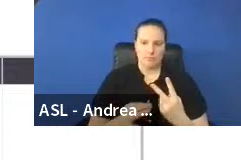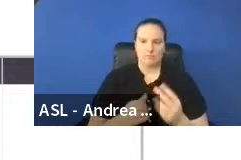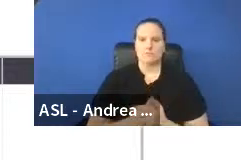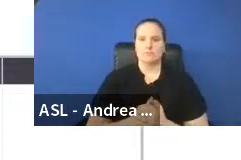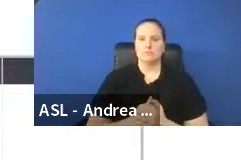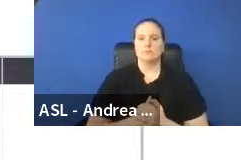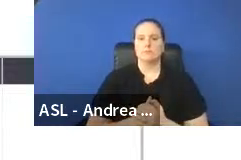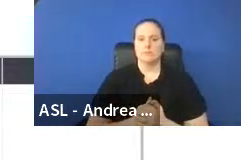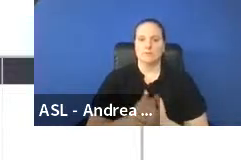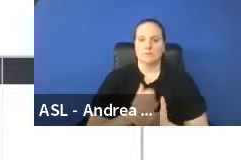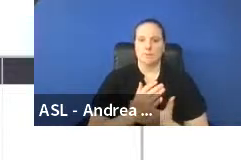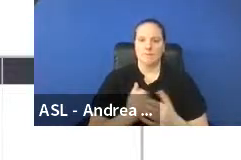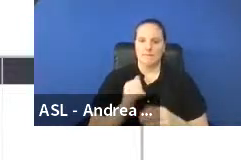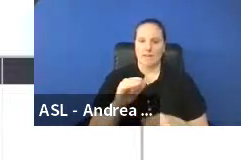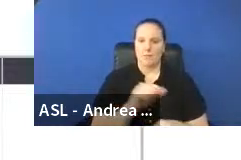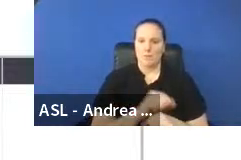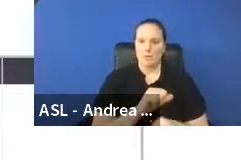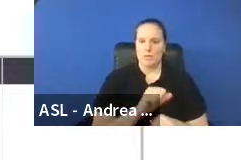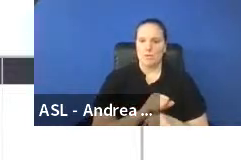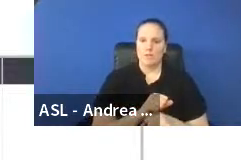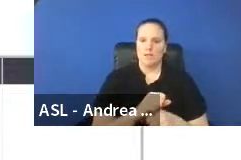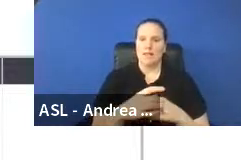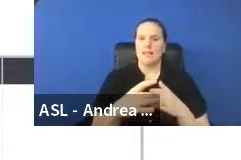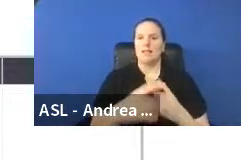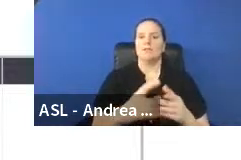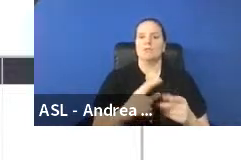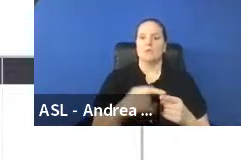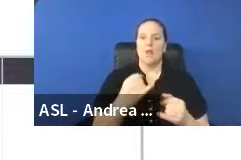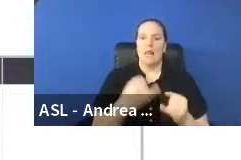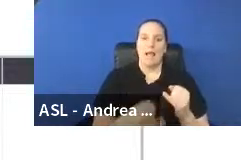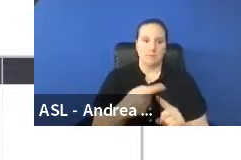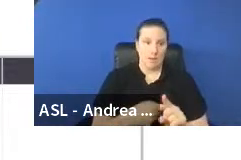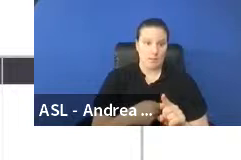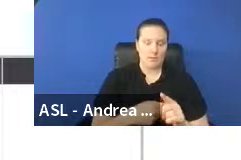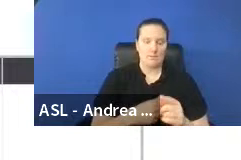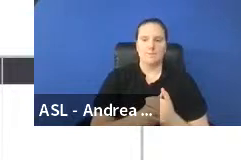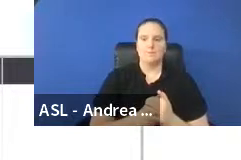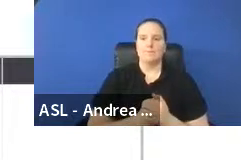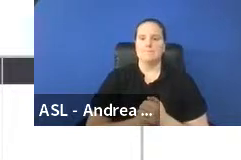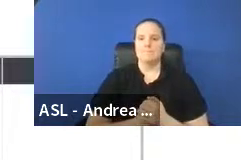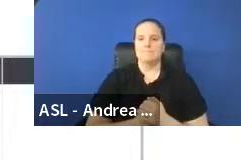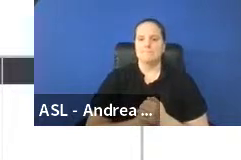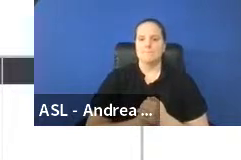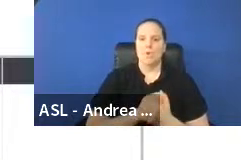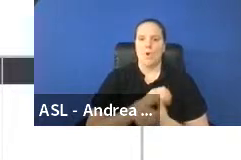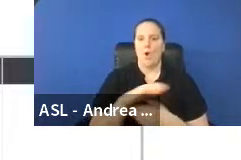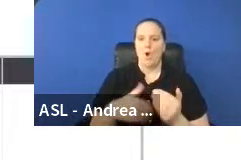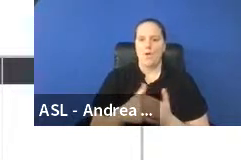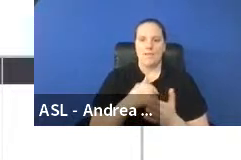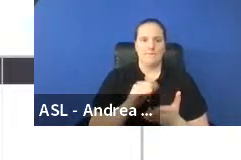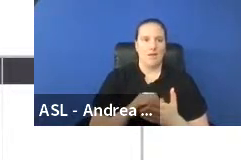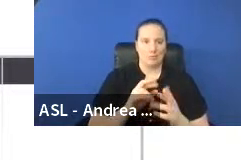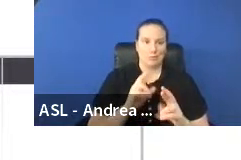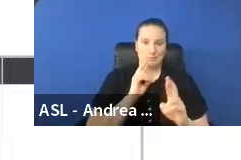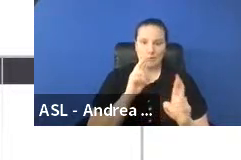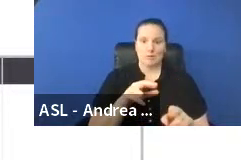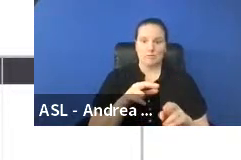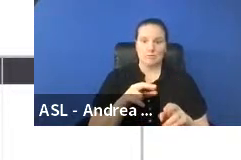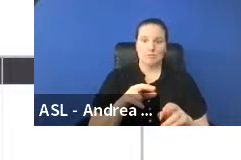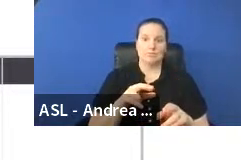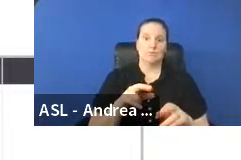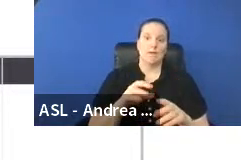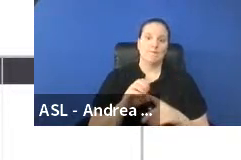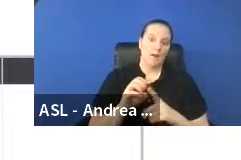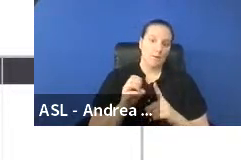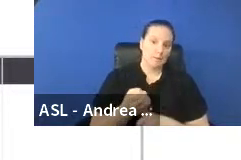some of that work from leading up to the end of last month. All of this responding to the environmental, political, and